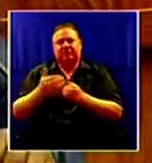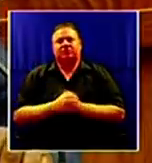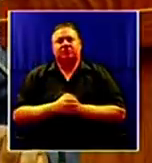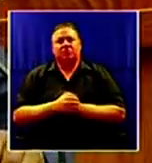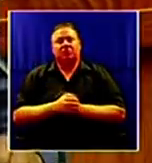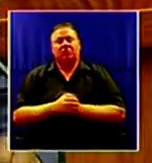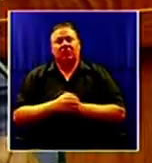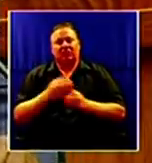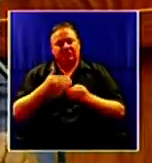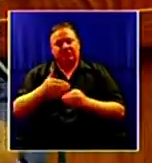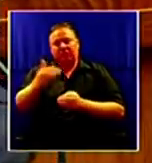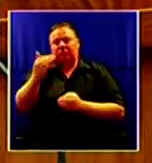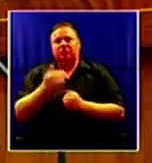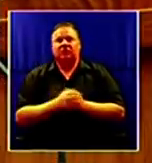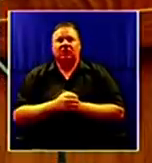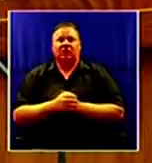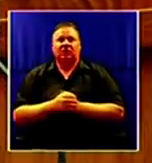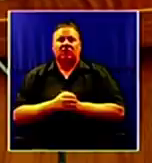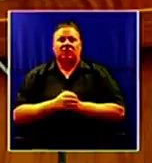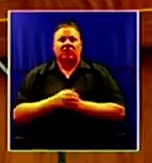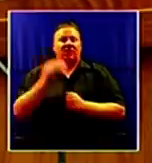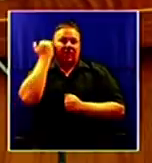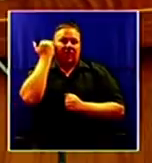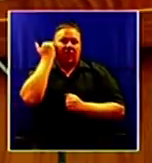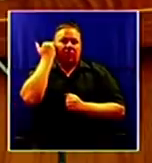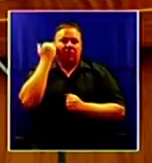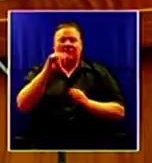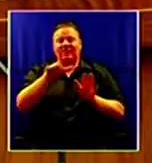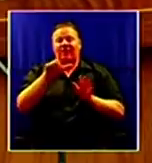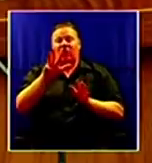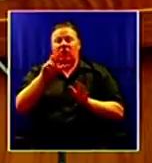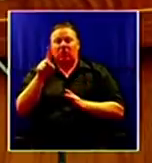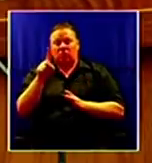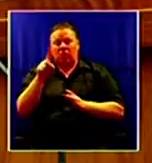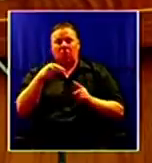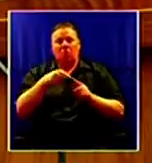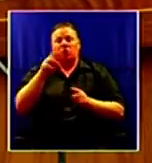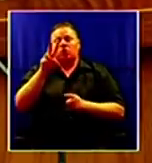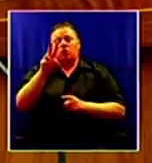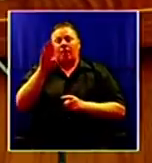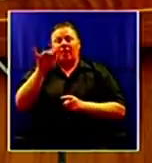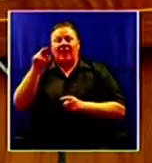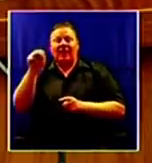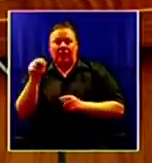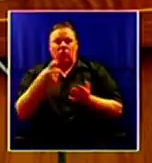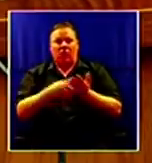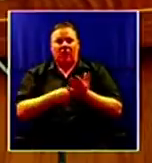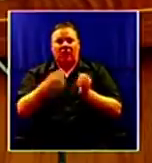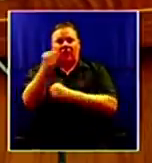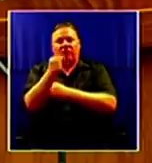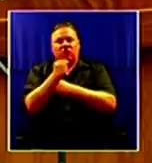is committed to a 791.2 billion rand in infrastructure investment.